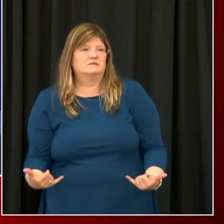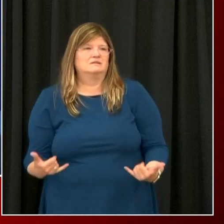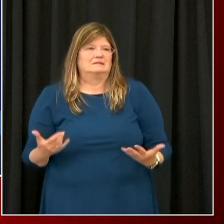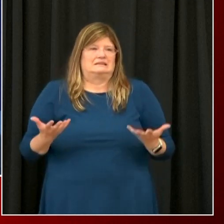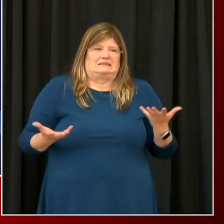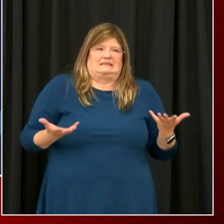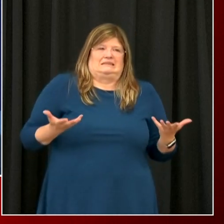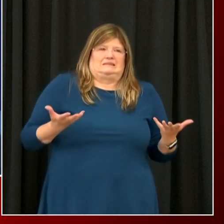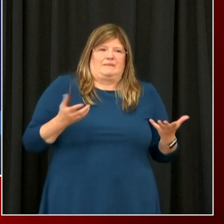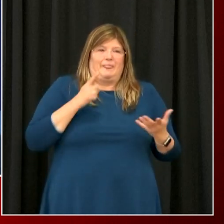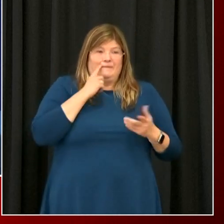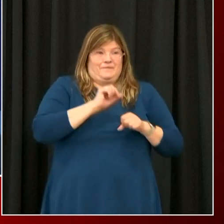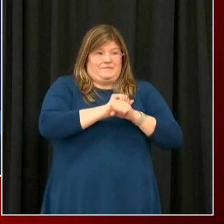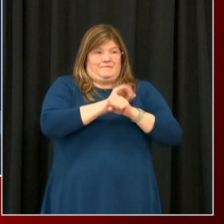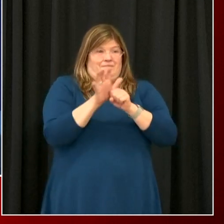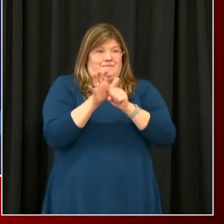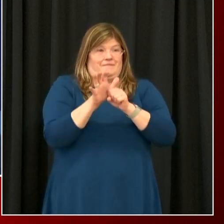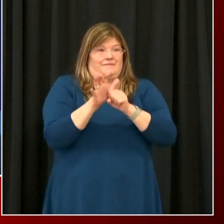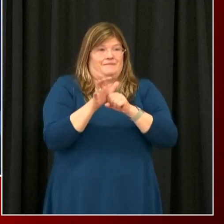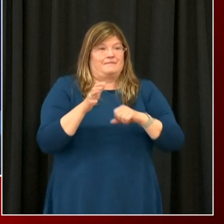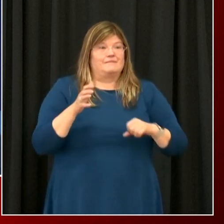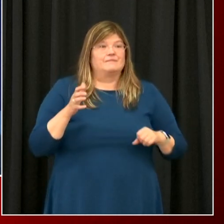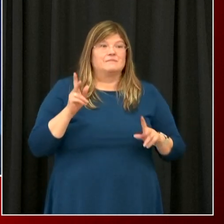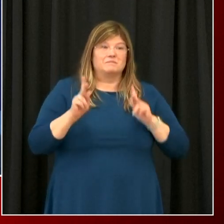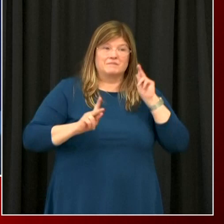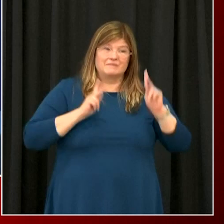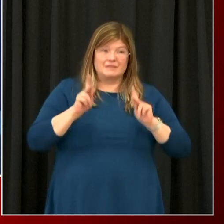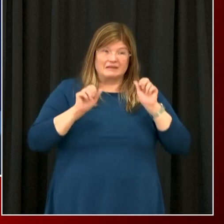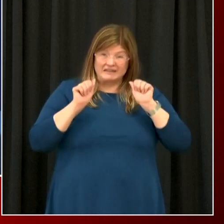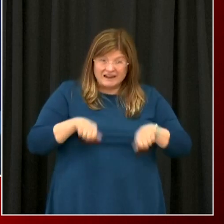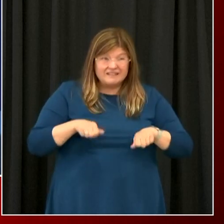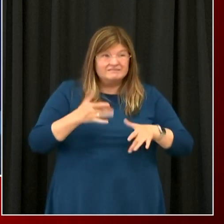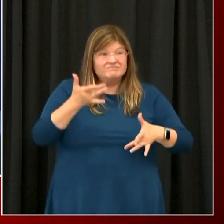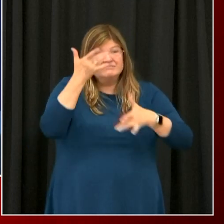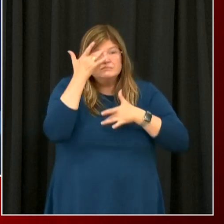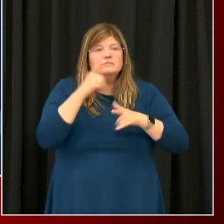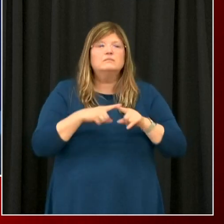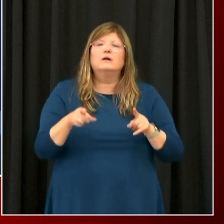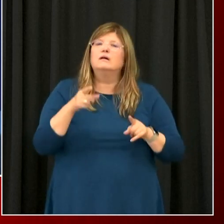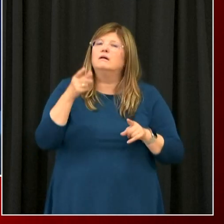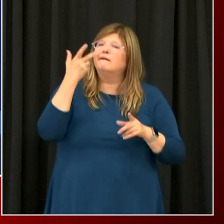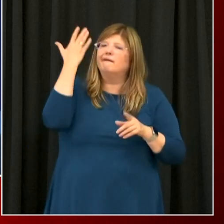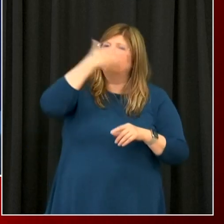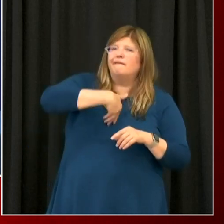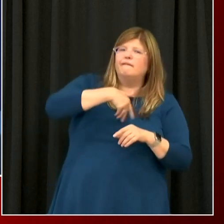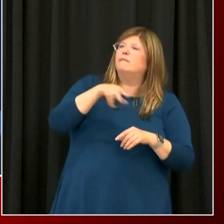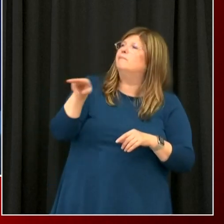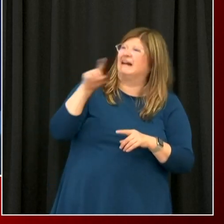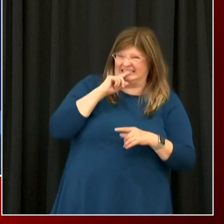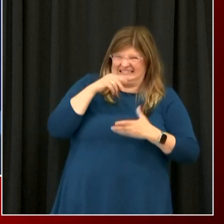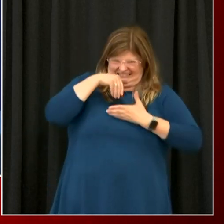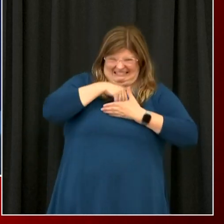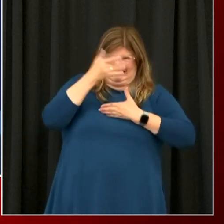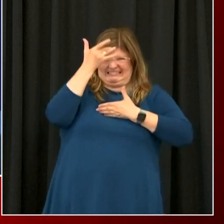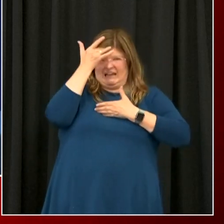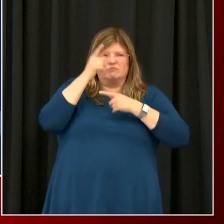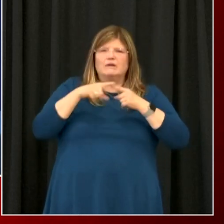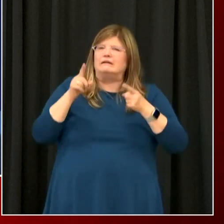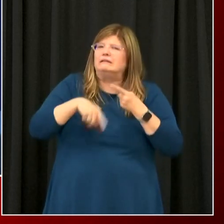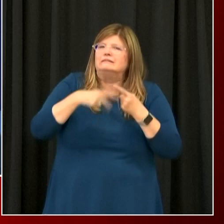for this virus is itself 14 days. So the actions that people started taking on